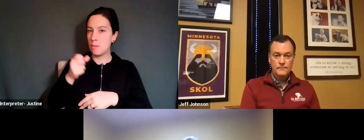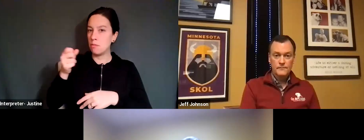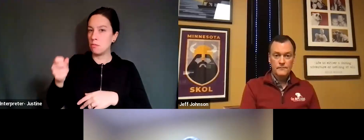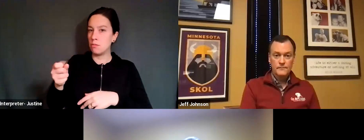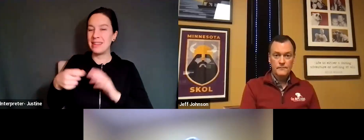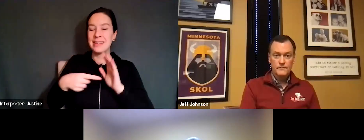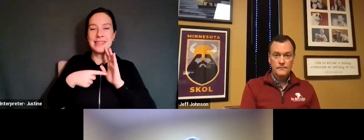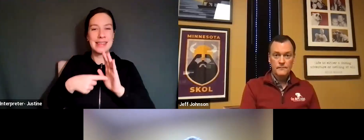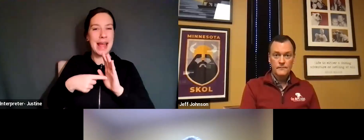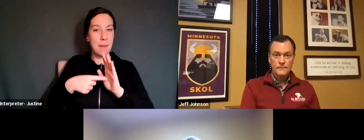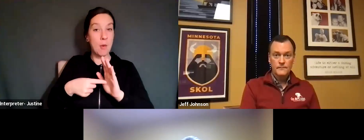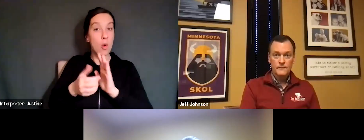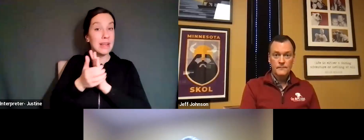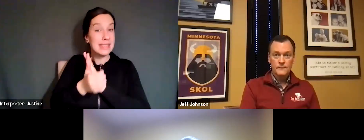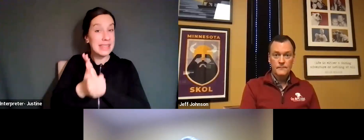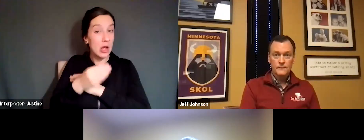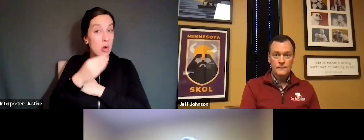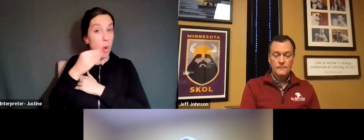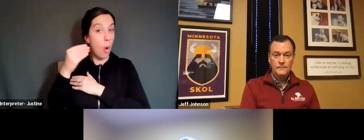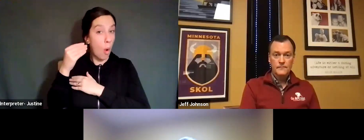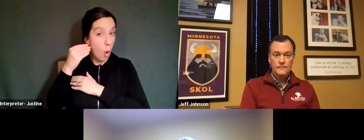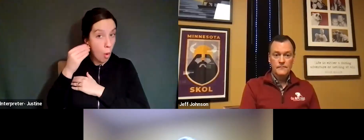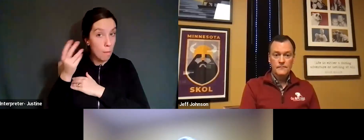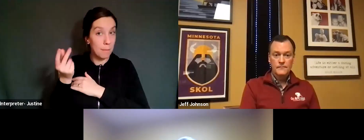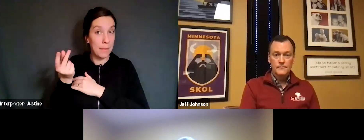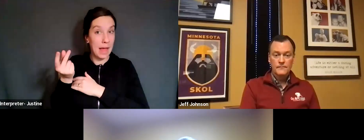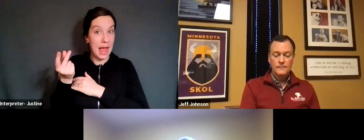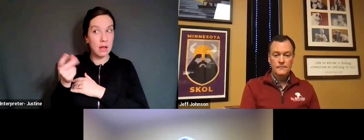companions is there a need there.